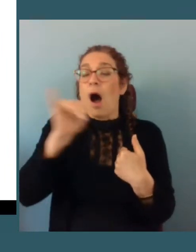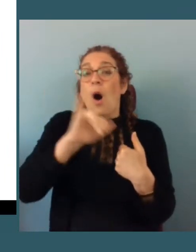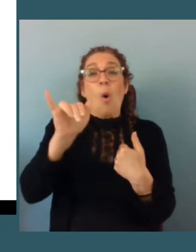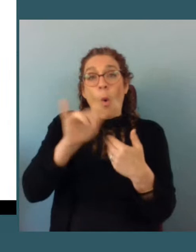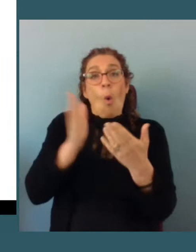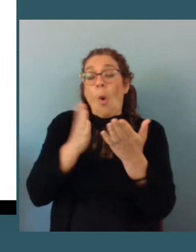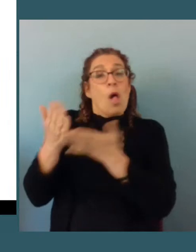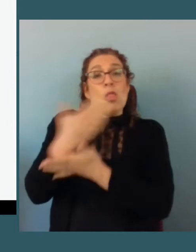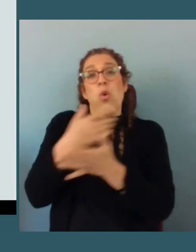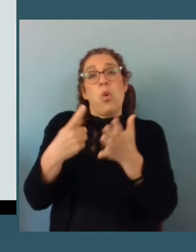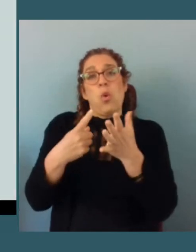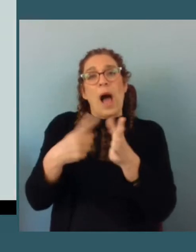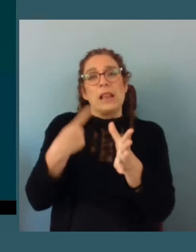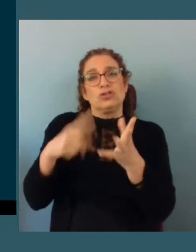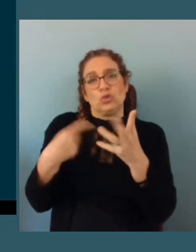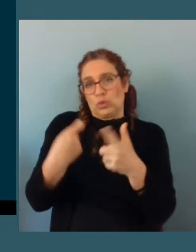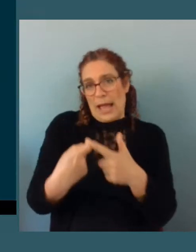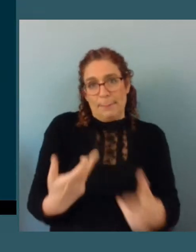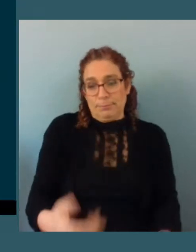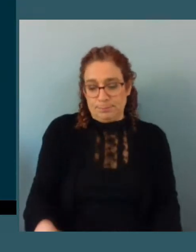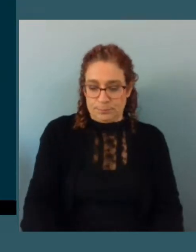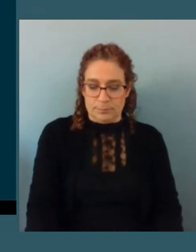AllergyUK.